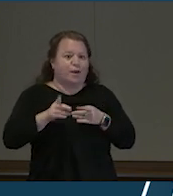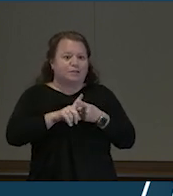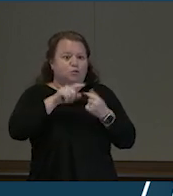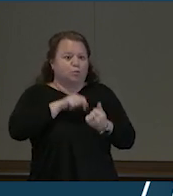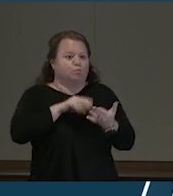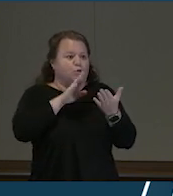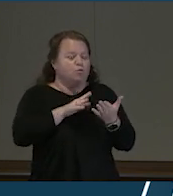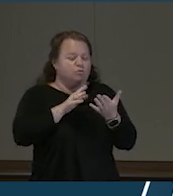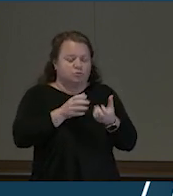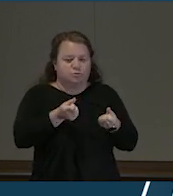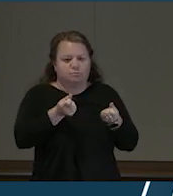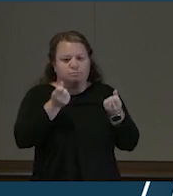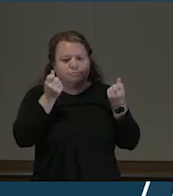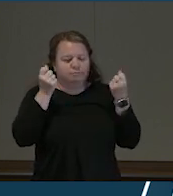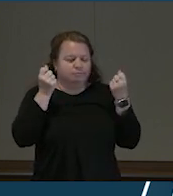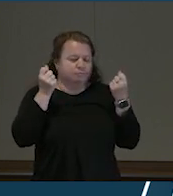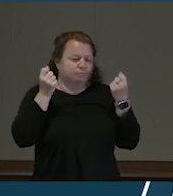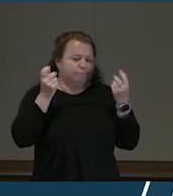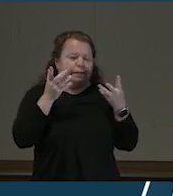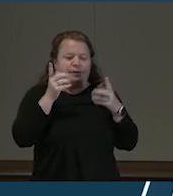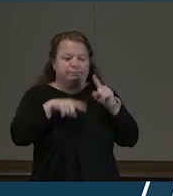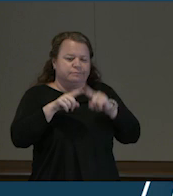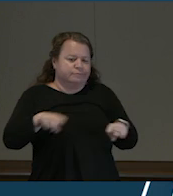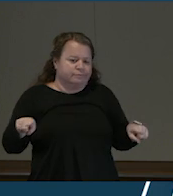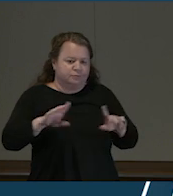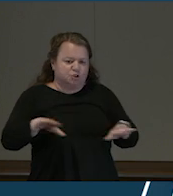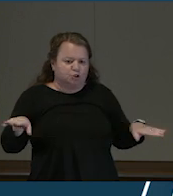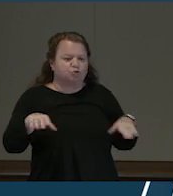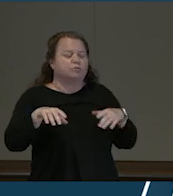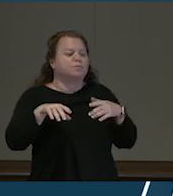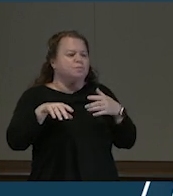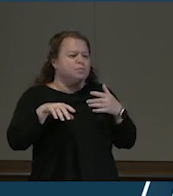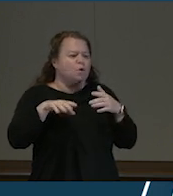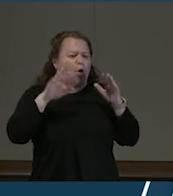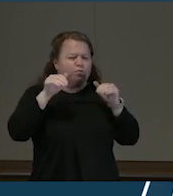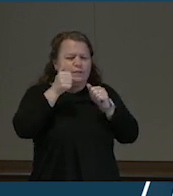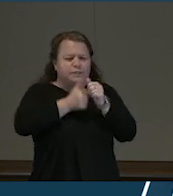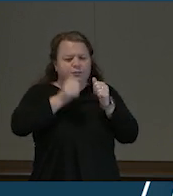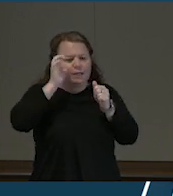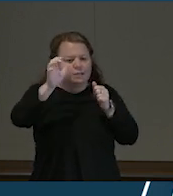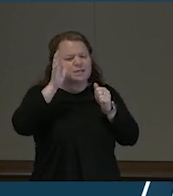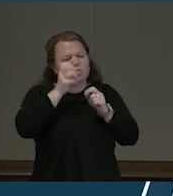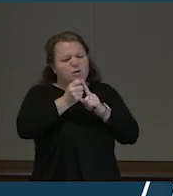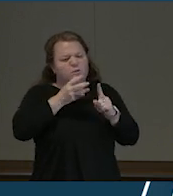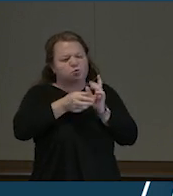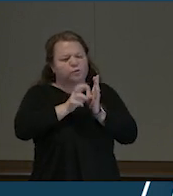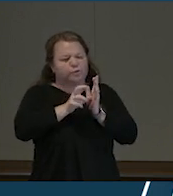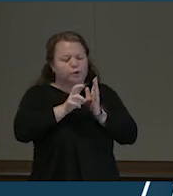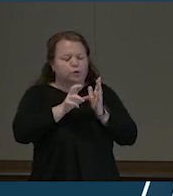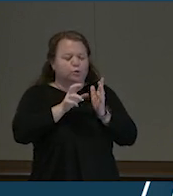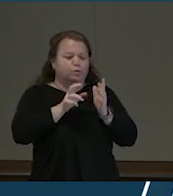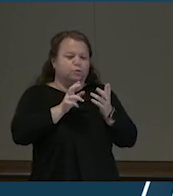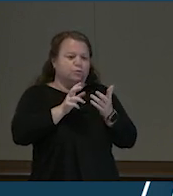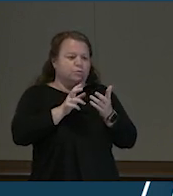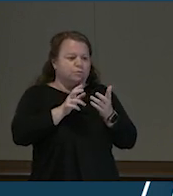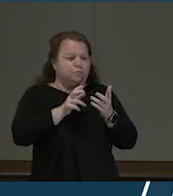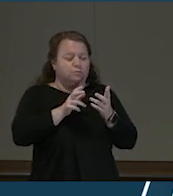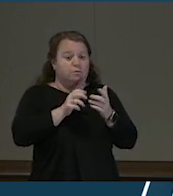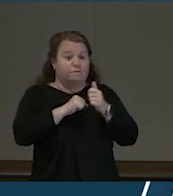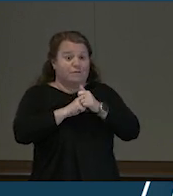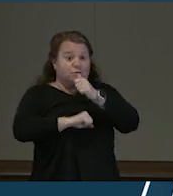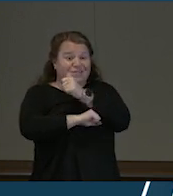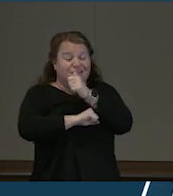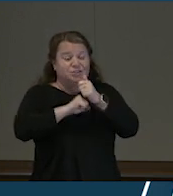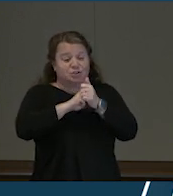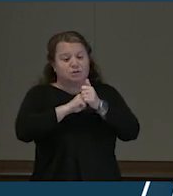and abilities that come with children. But hopefully I'm able to review each concept in enough detail that you're able to take the foundation and